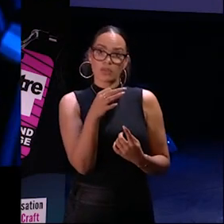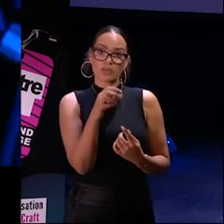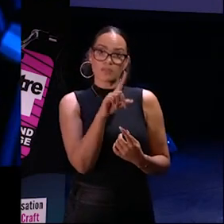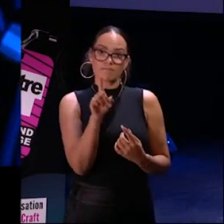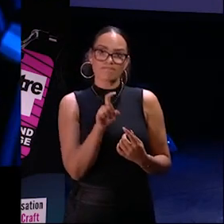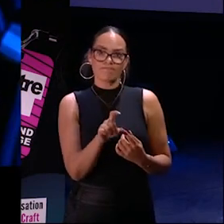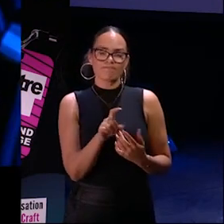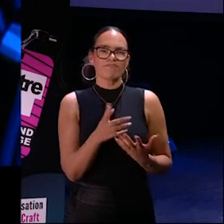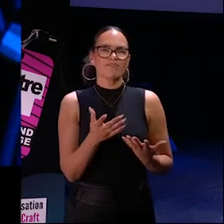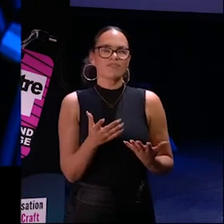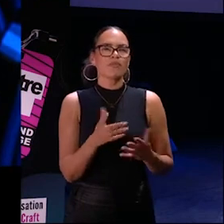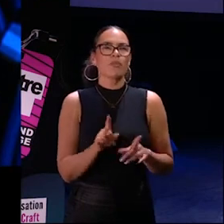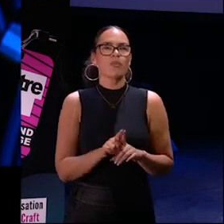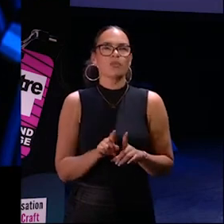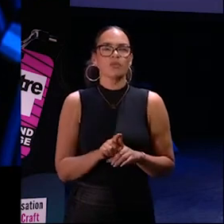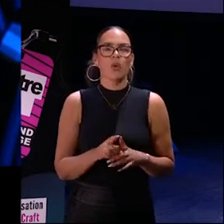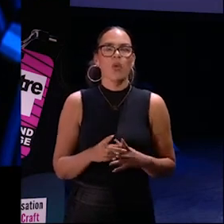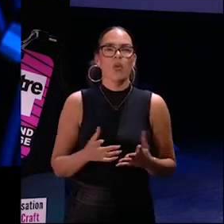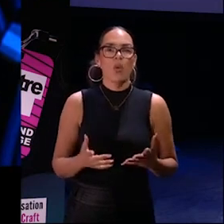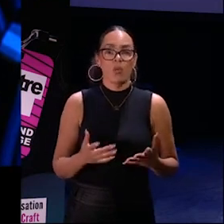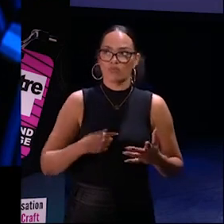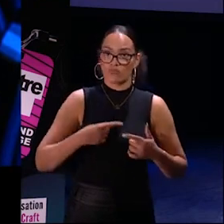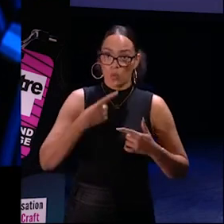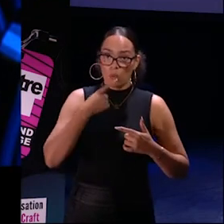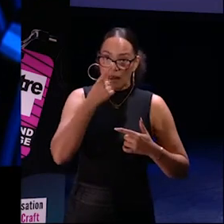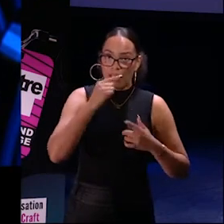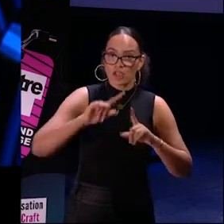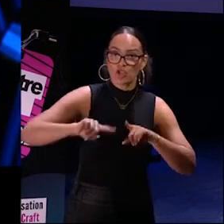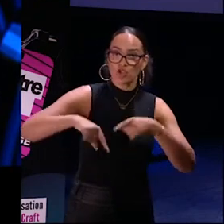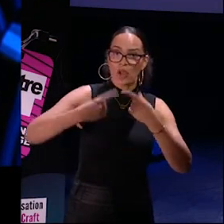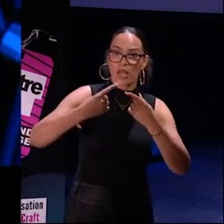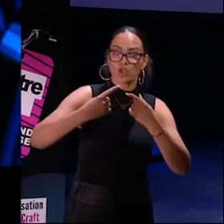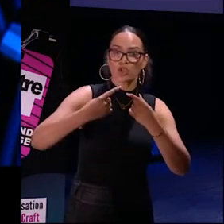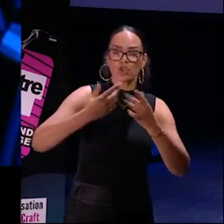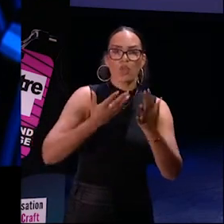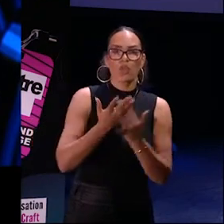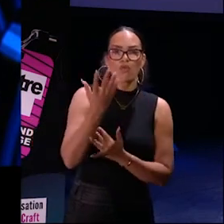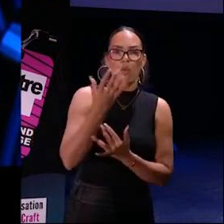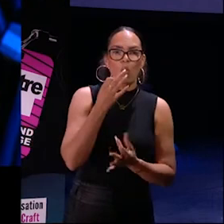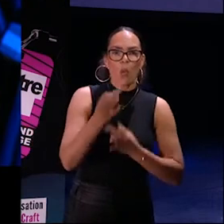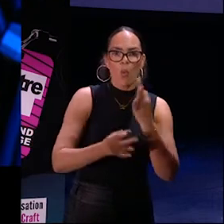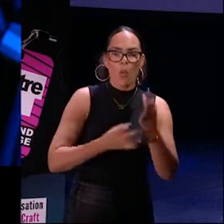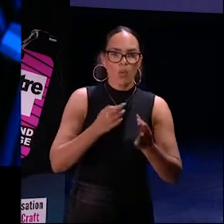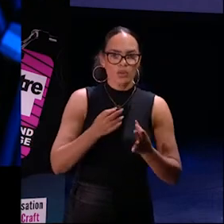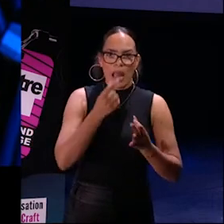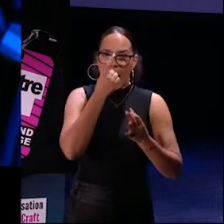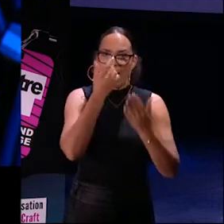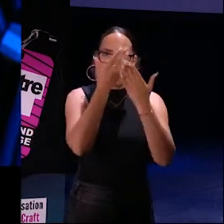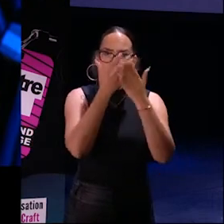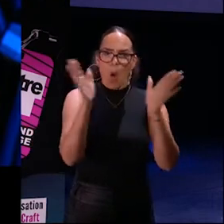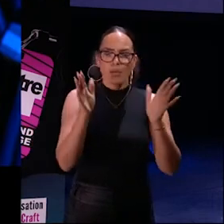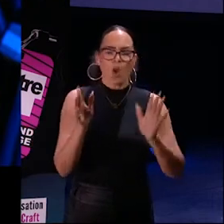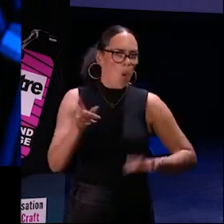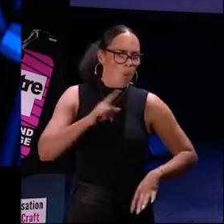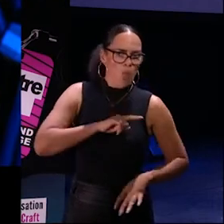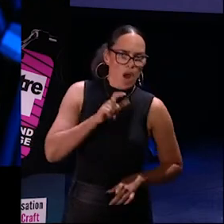just really gently, like, you can challenge people through asking questions, and they can be open. They don't have to be like a, why aren't you doing this?